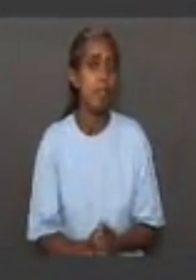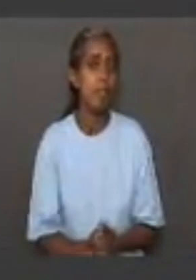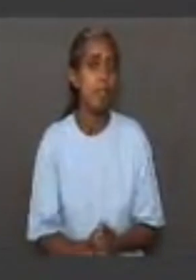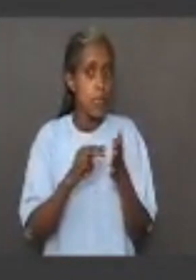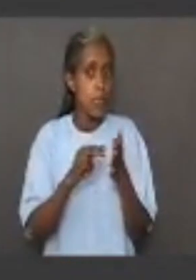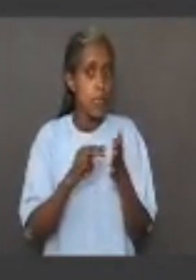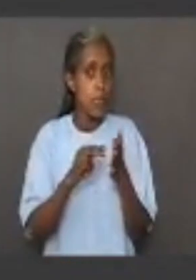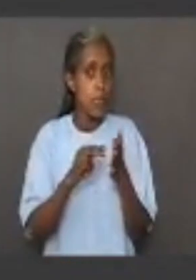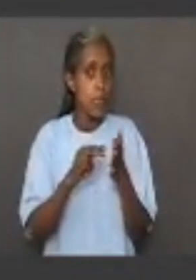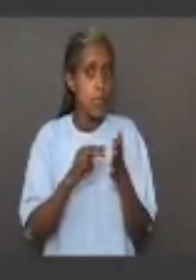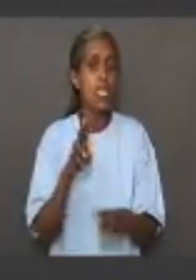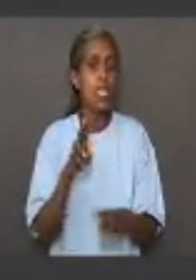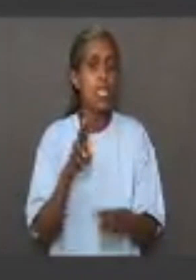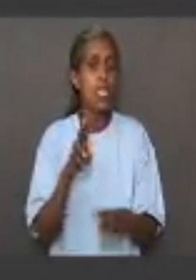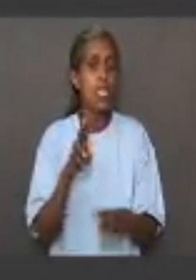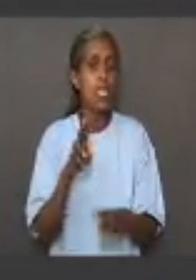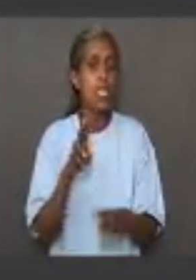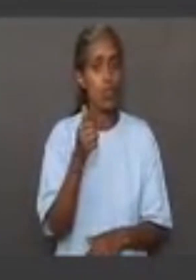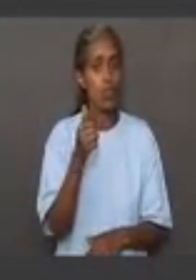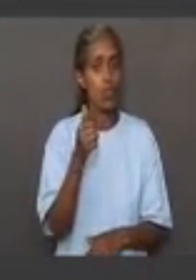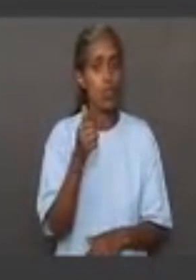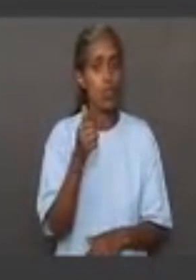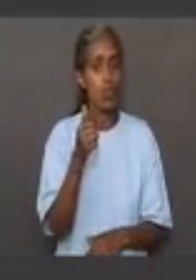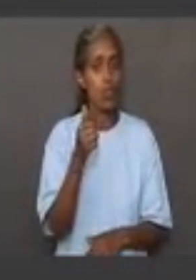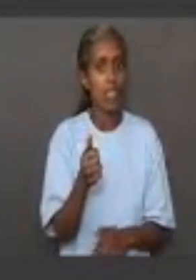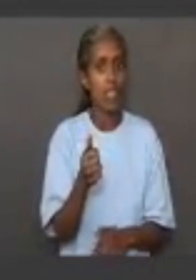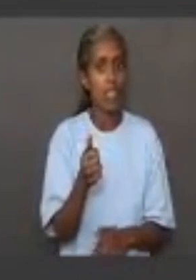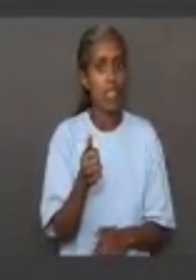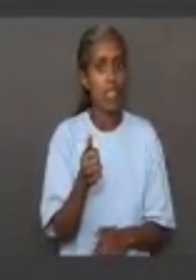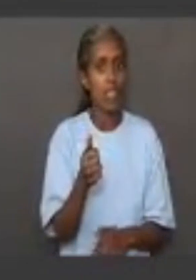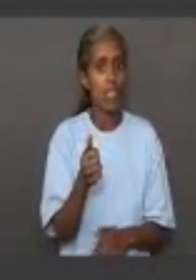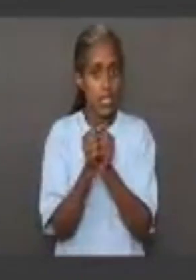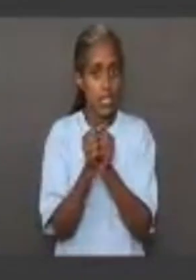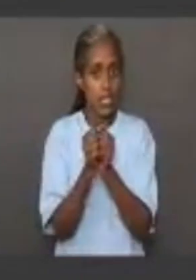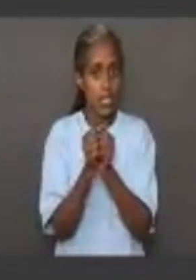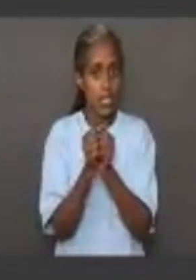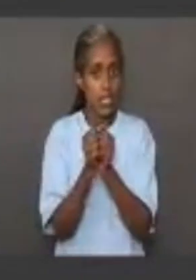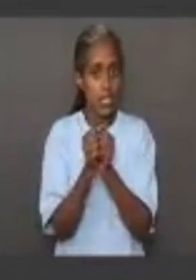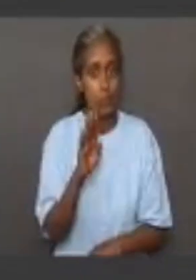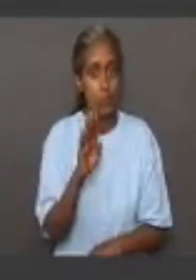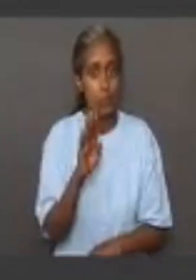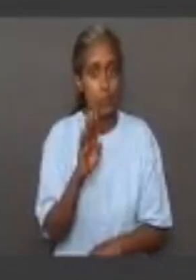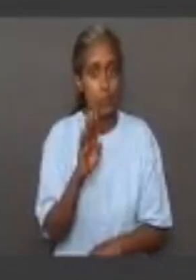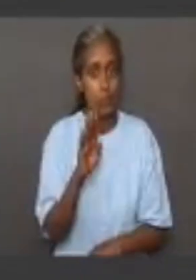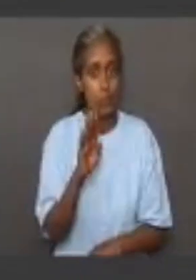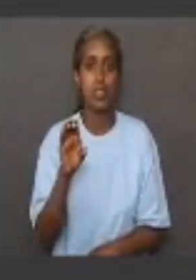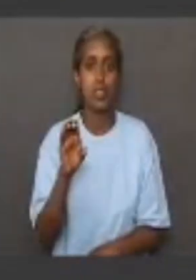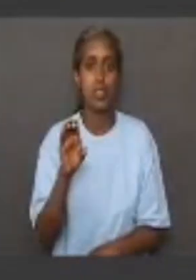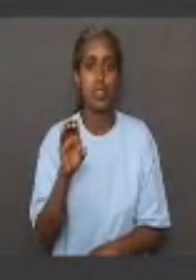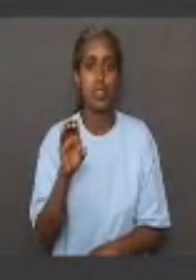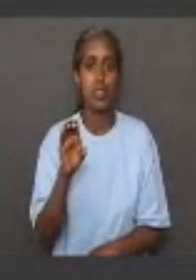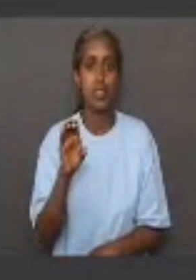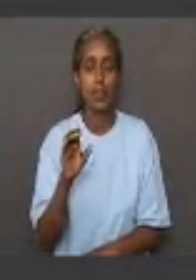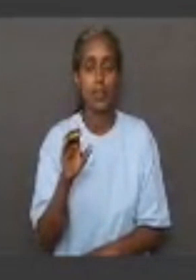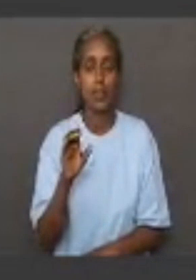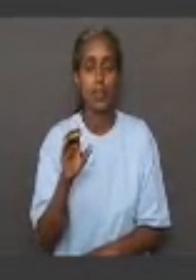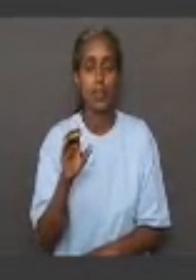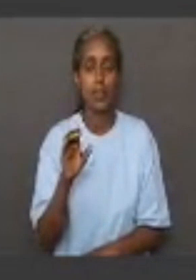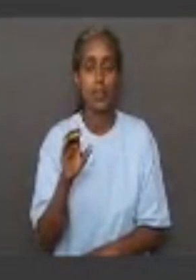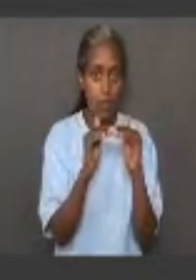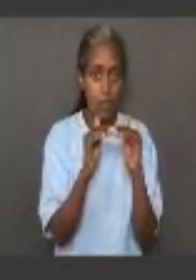This means that the union of A with the intersection of B and C